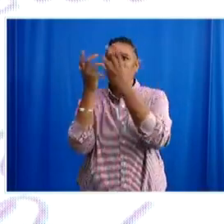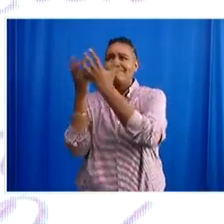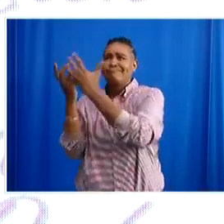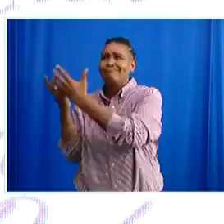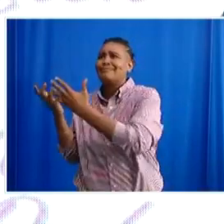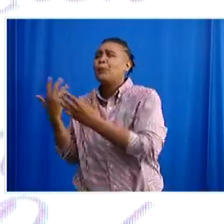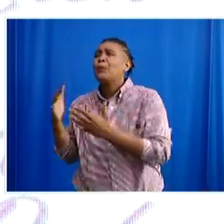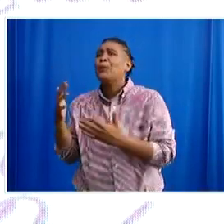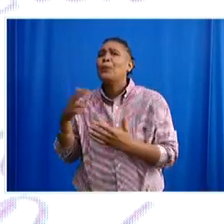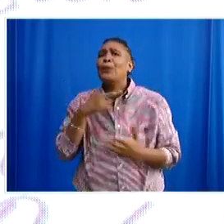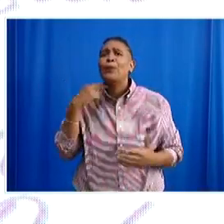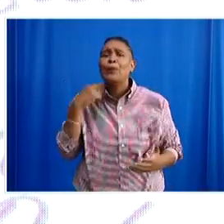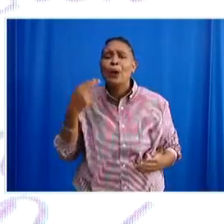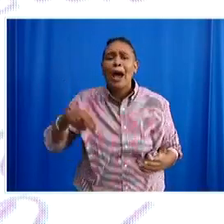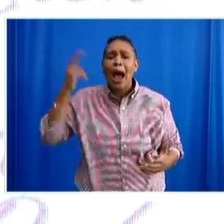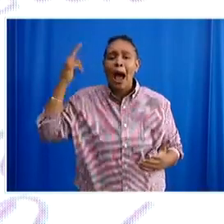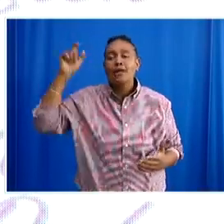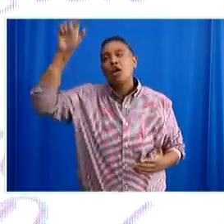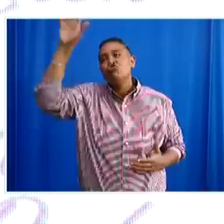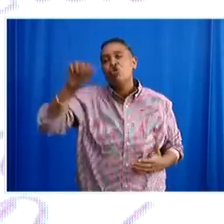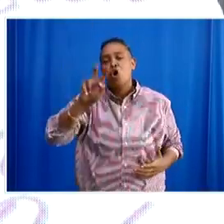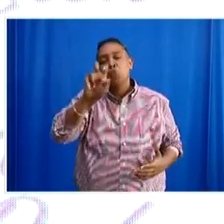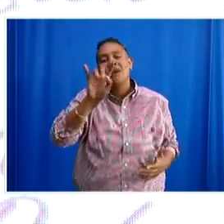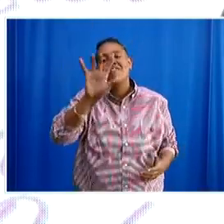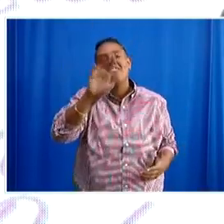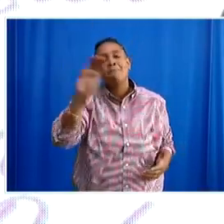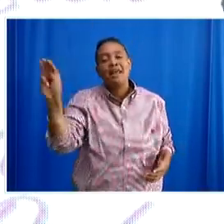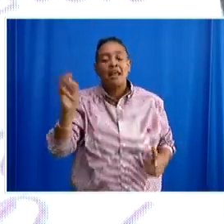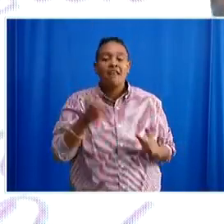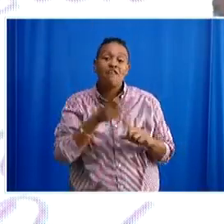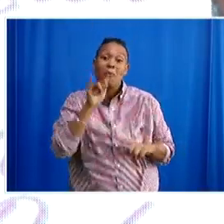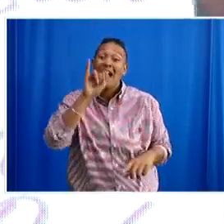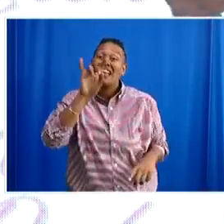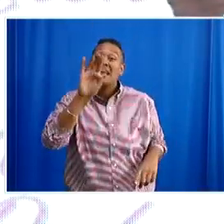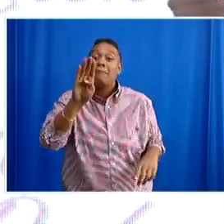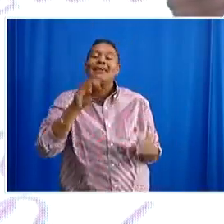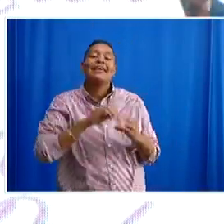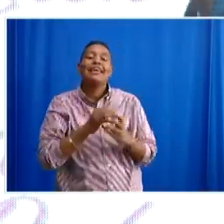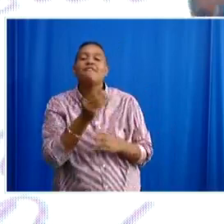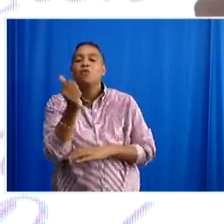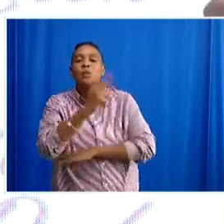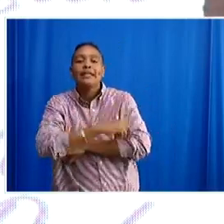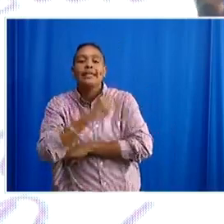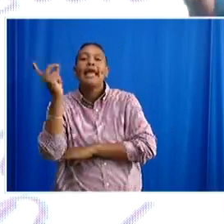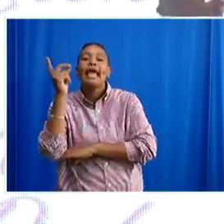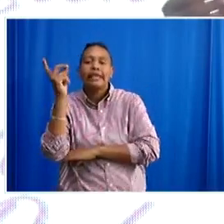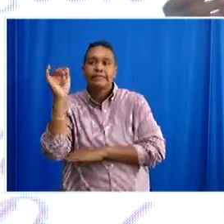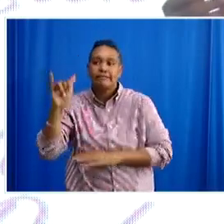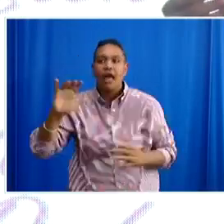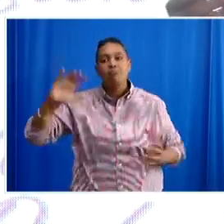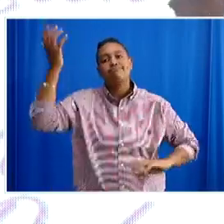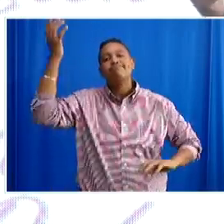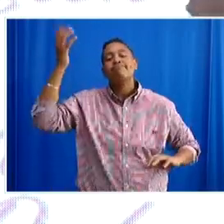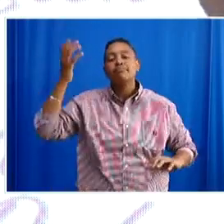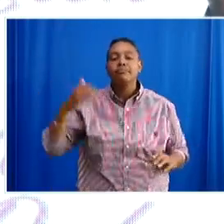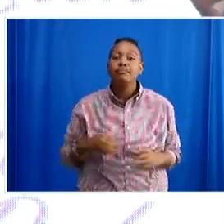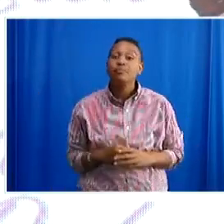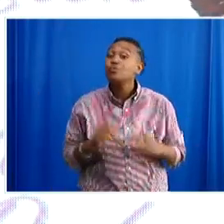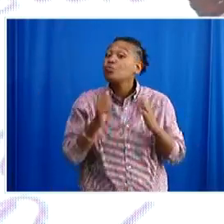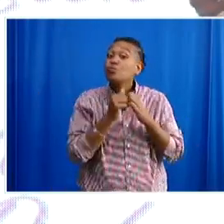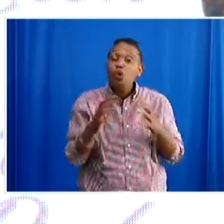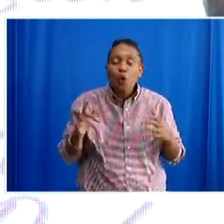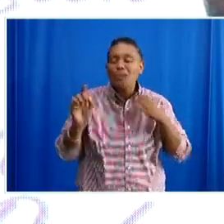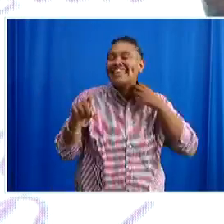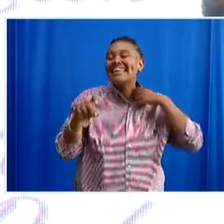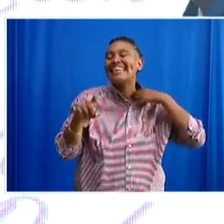draw on $285 million from the IDB within days of such an occurrence, without the